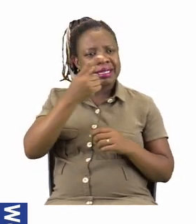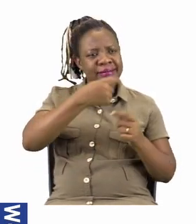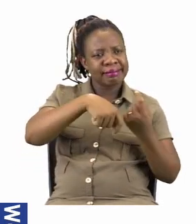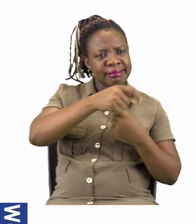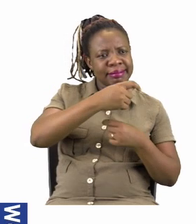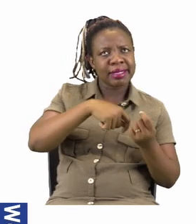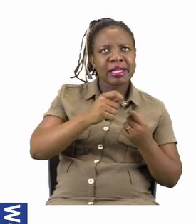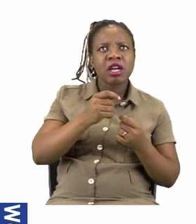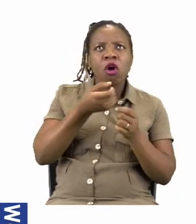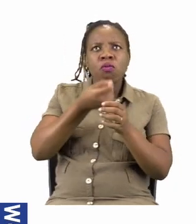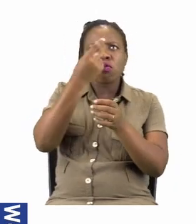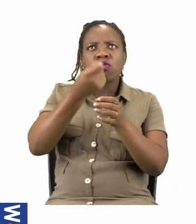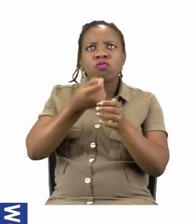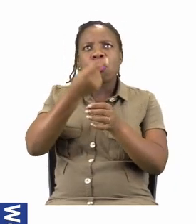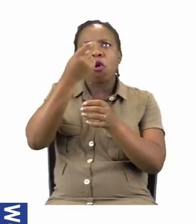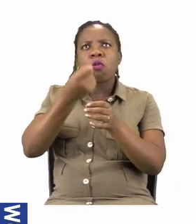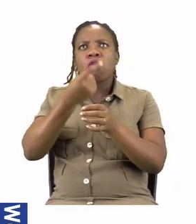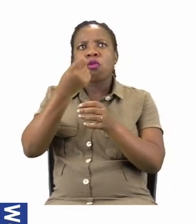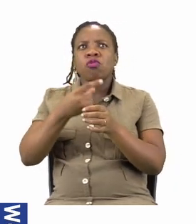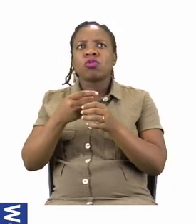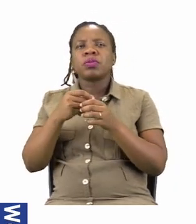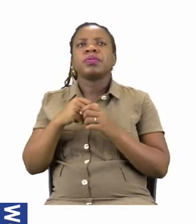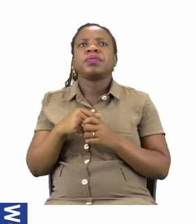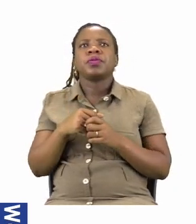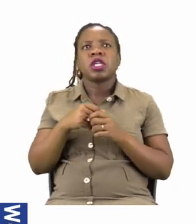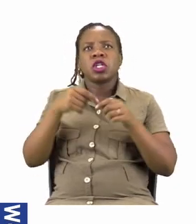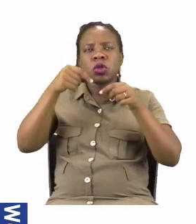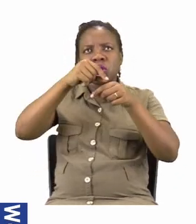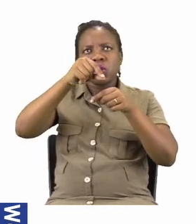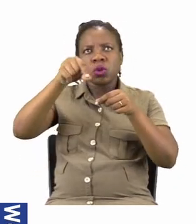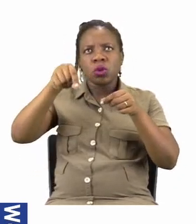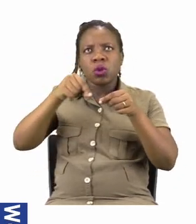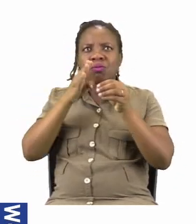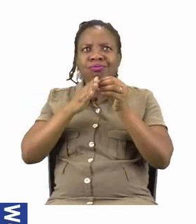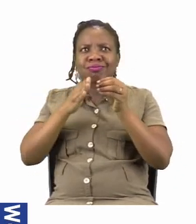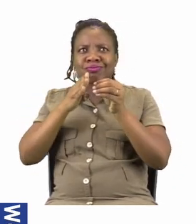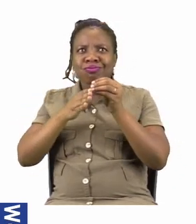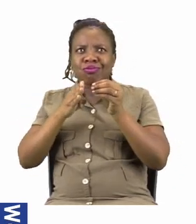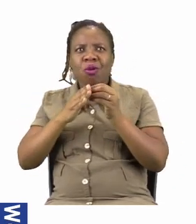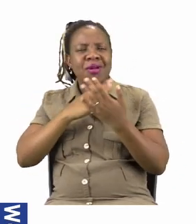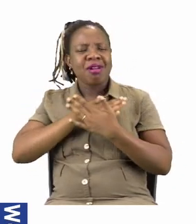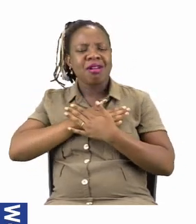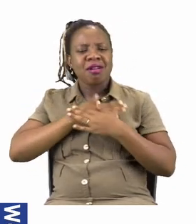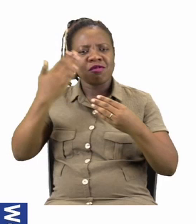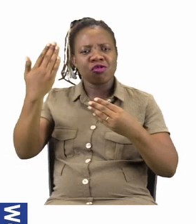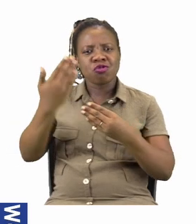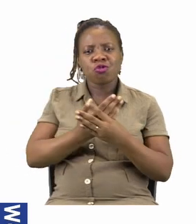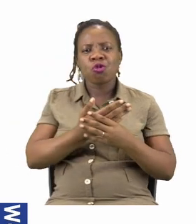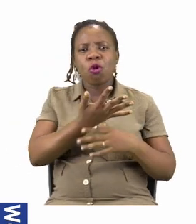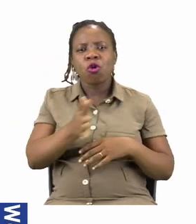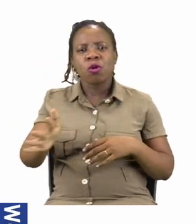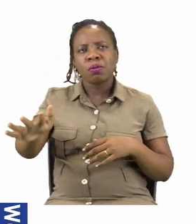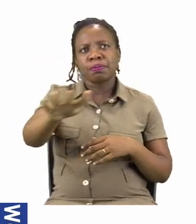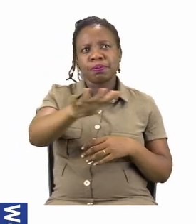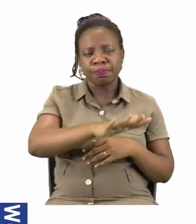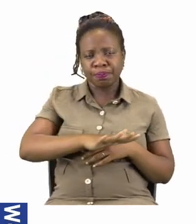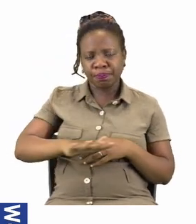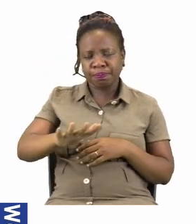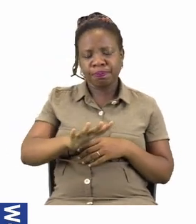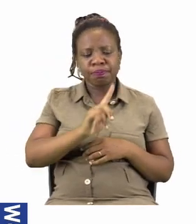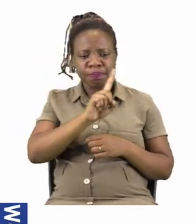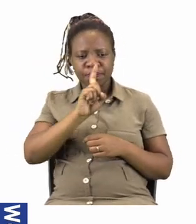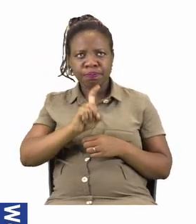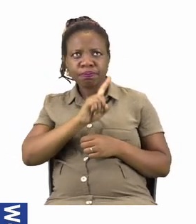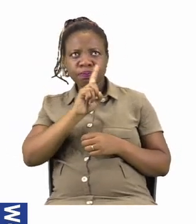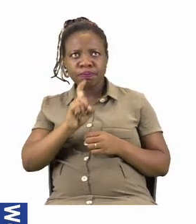one last time, everyone. Number 1, on which day of summer do they go